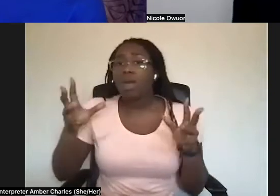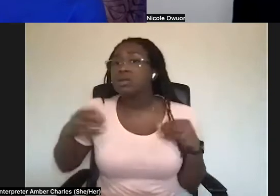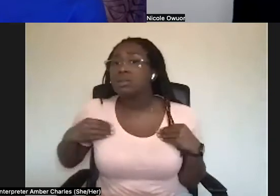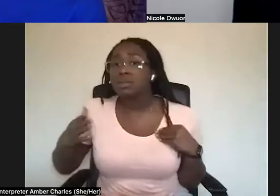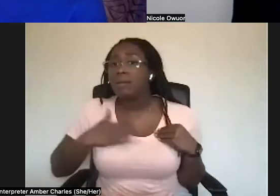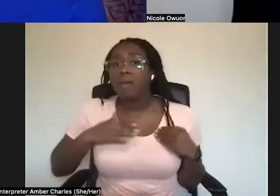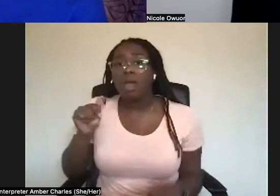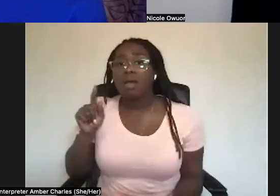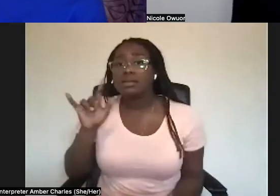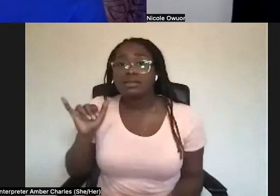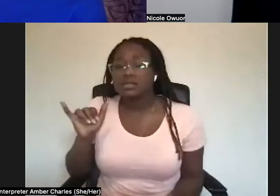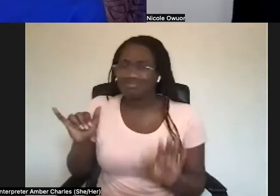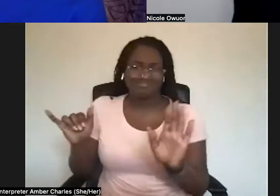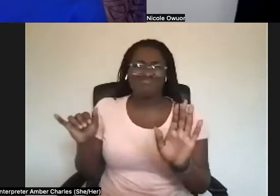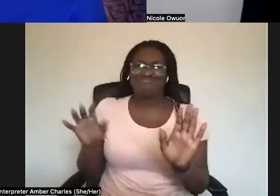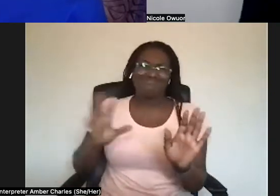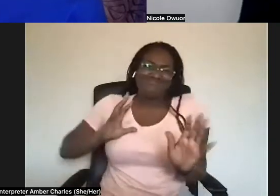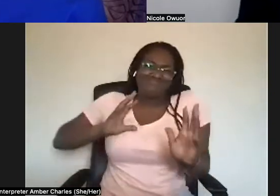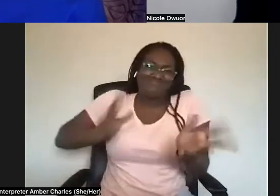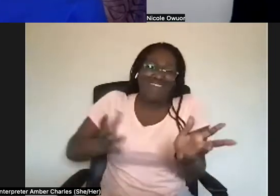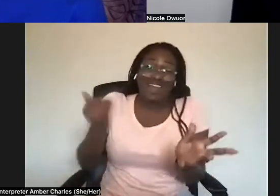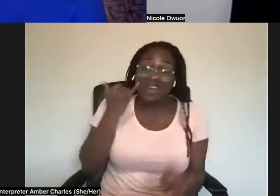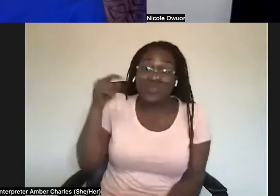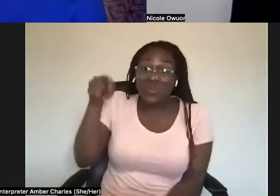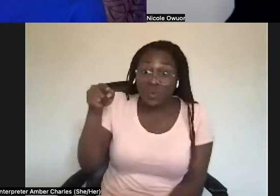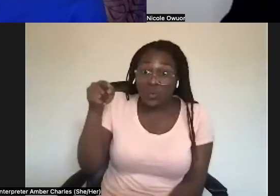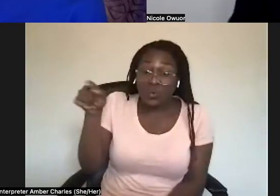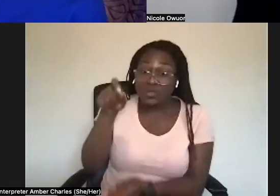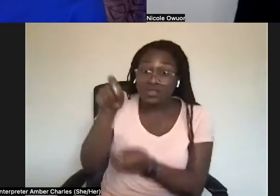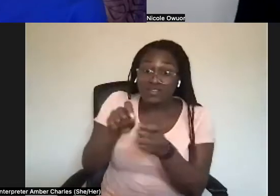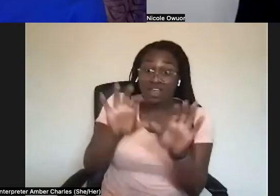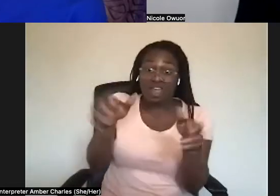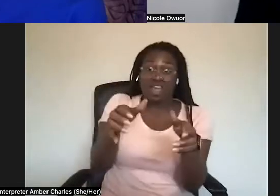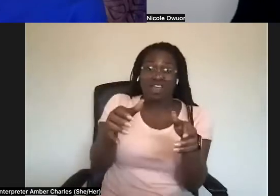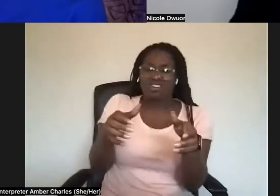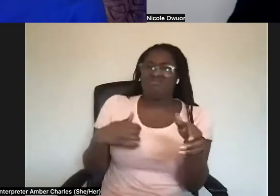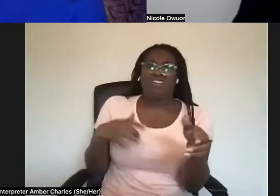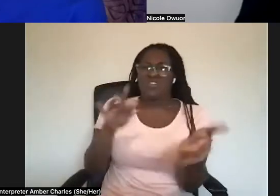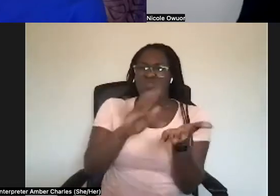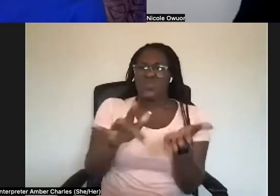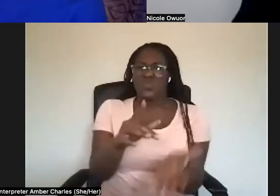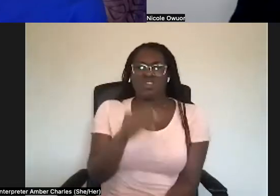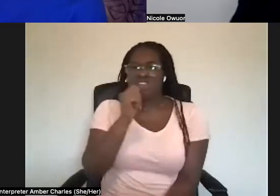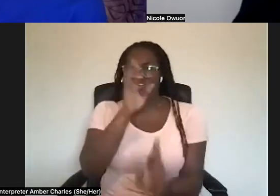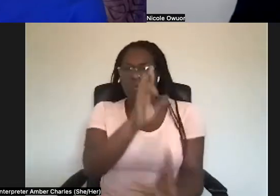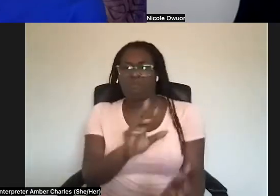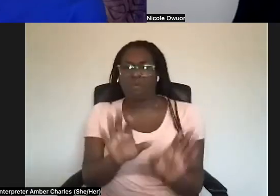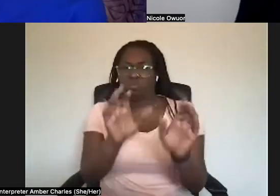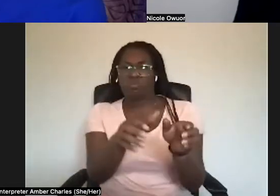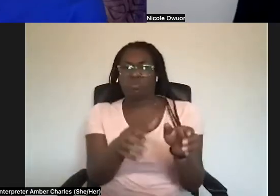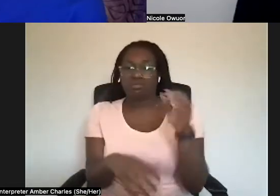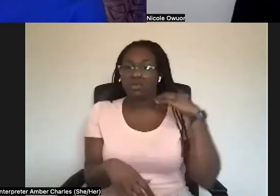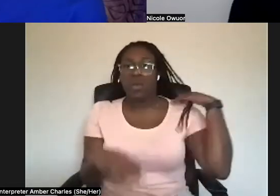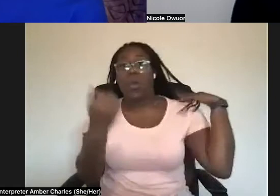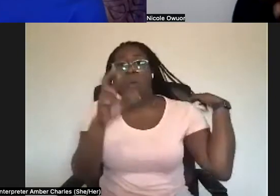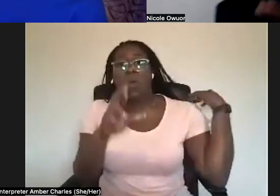It was, that's all right if you characterize me as disrespectful or, you know, too